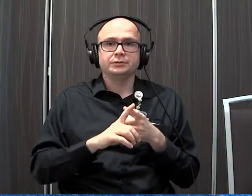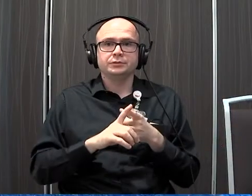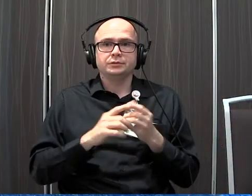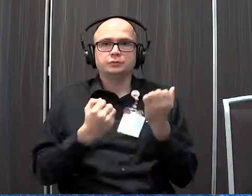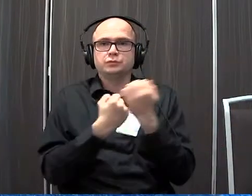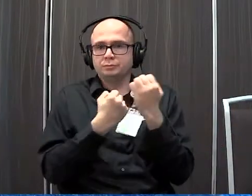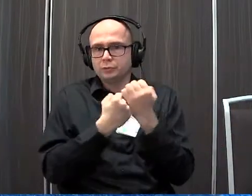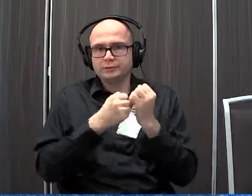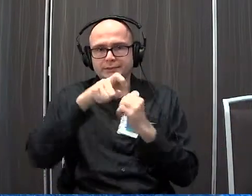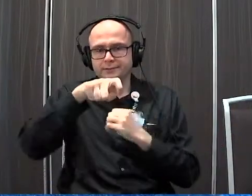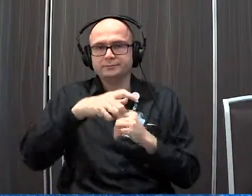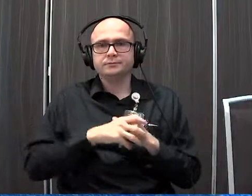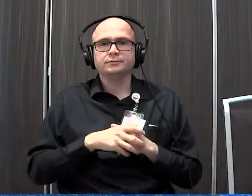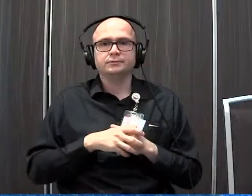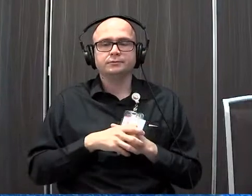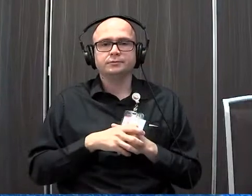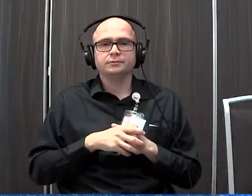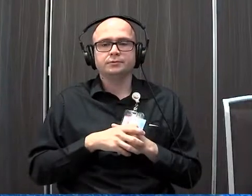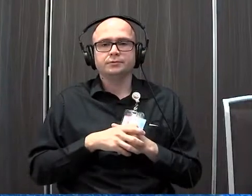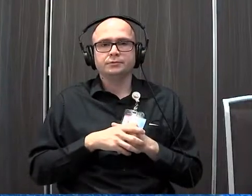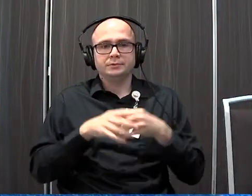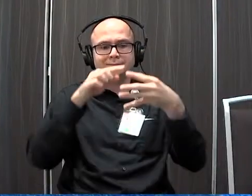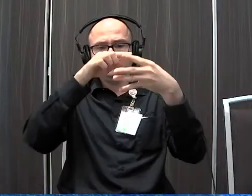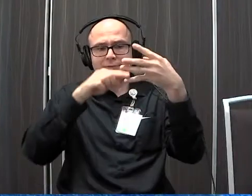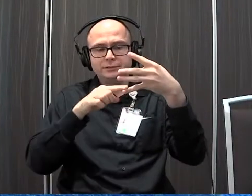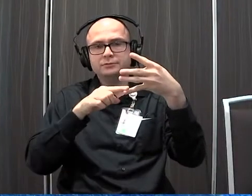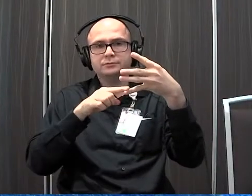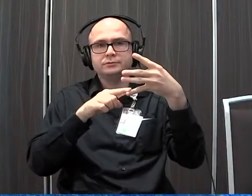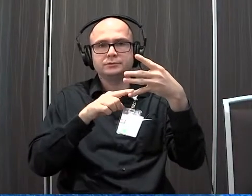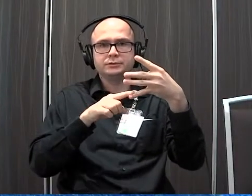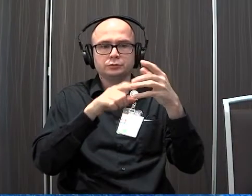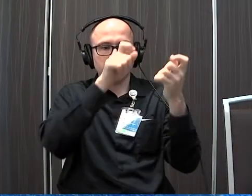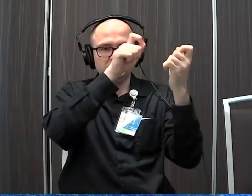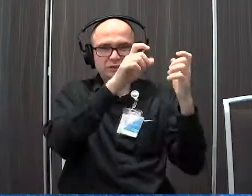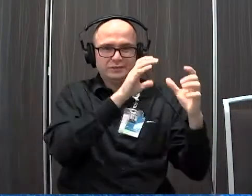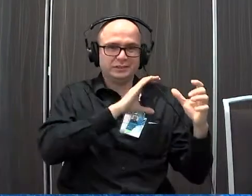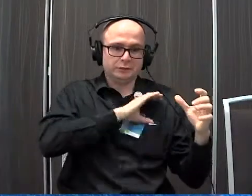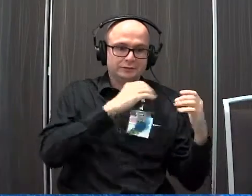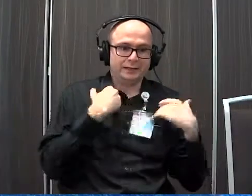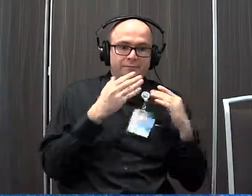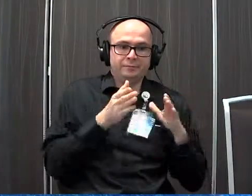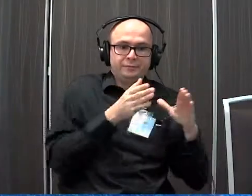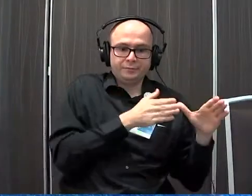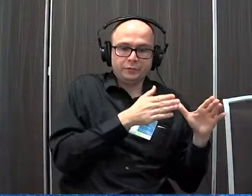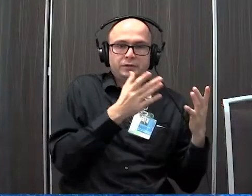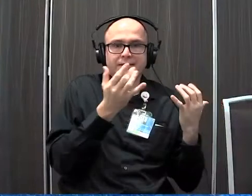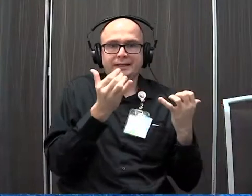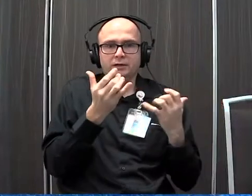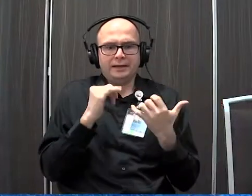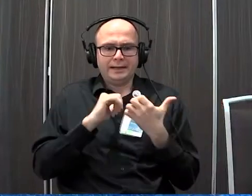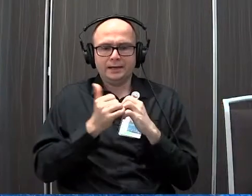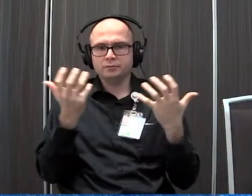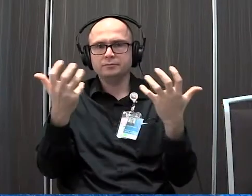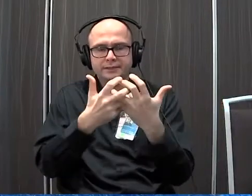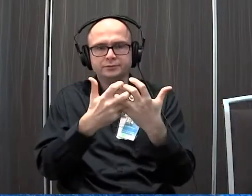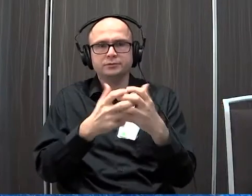And these are the needs that result from those specific characteristics and concerns. And that's